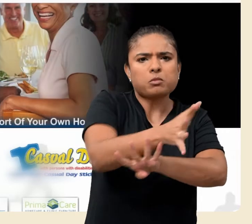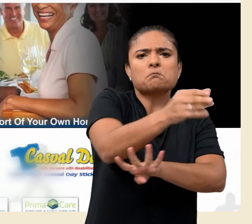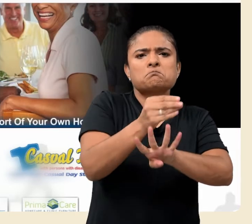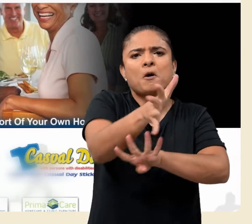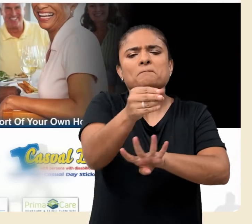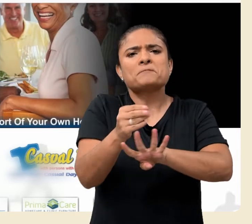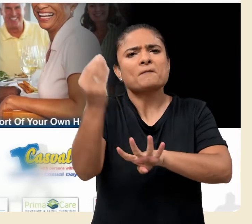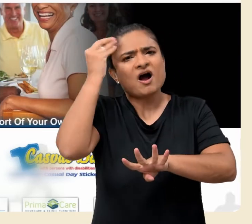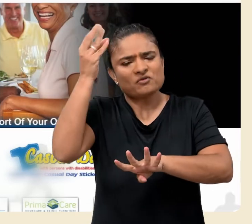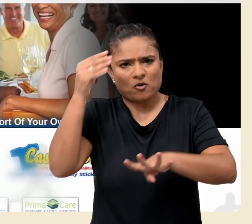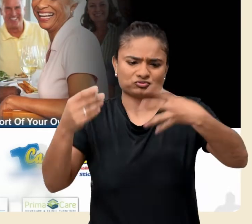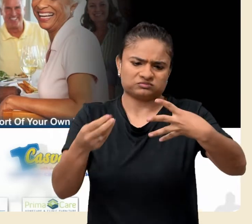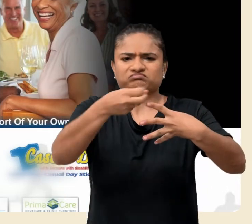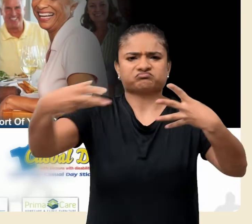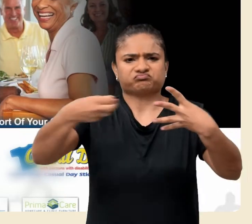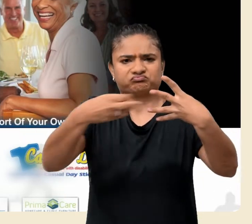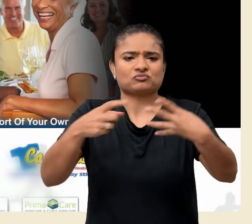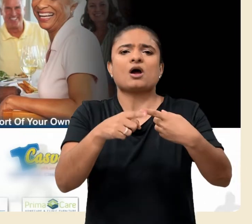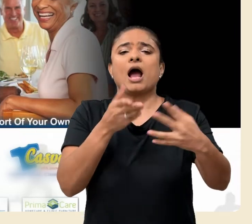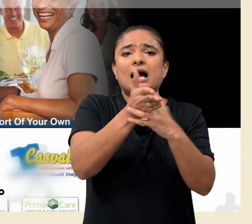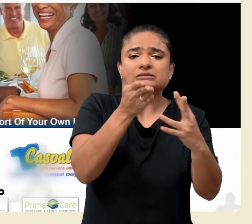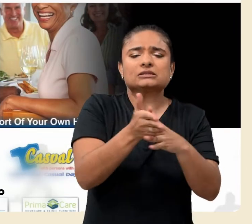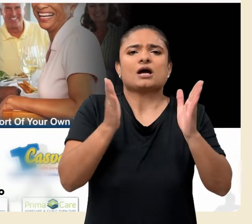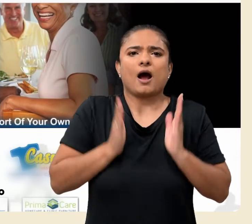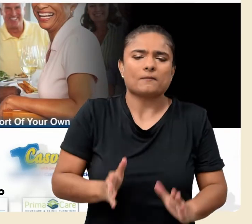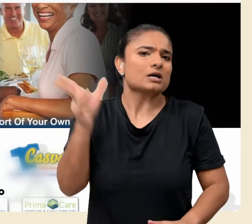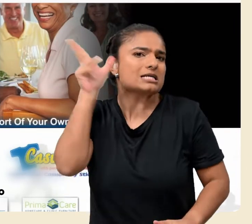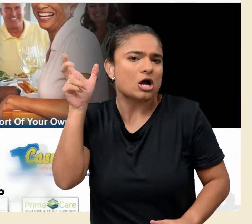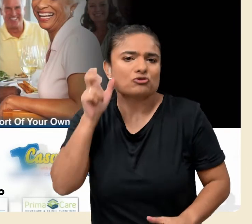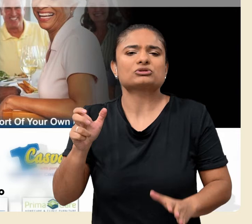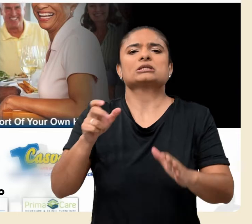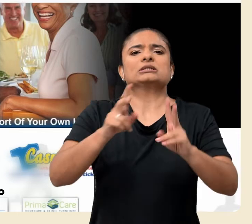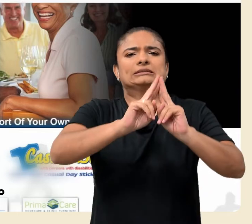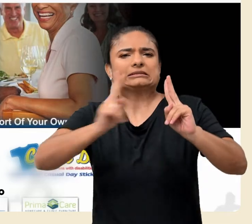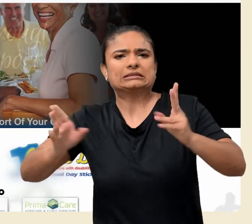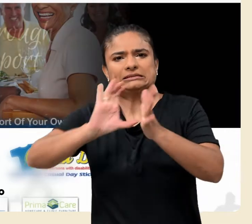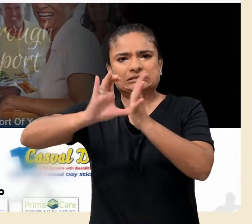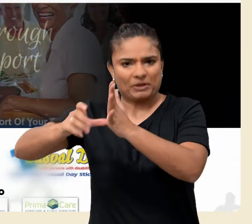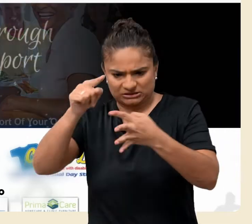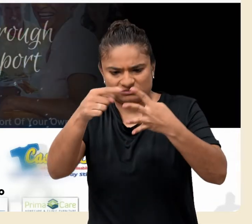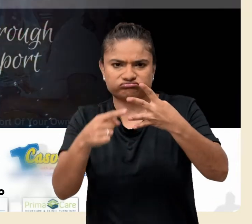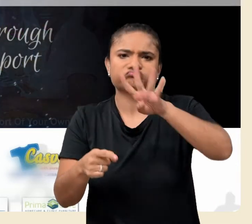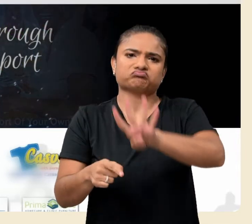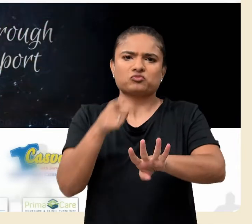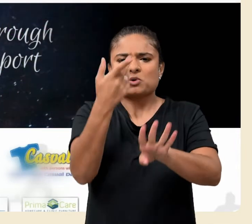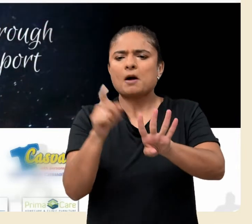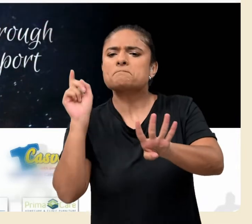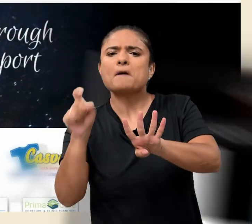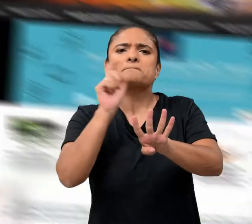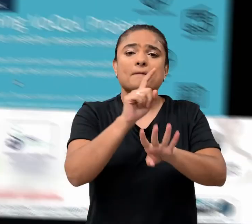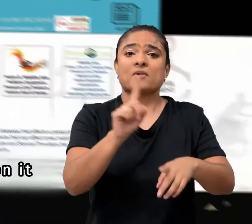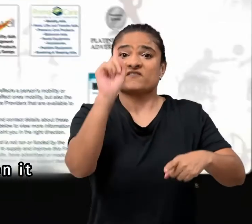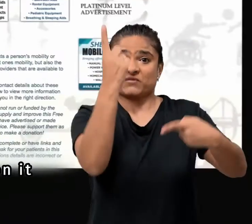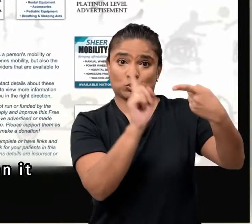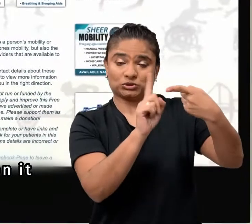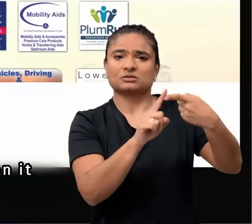for mobility impairments, for hearing impairments, for visual impairments, for intellectual impairments. Let us take the first